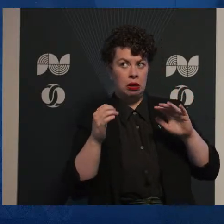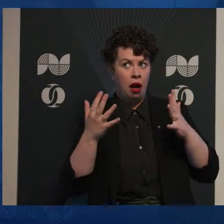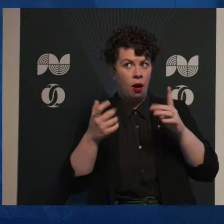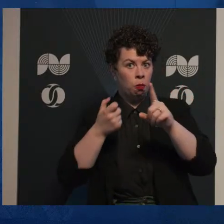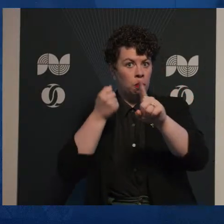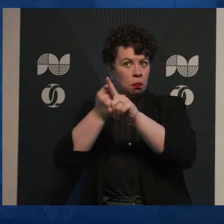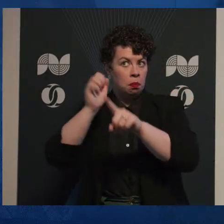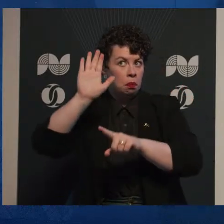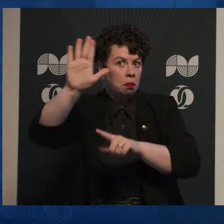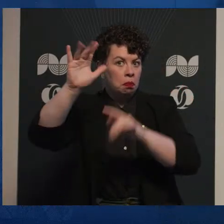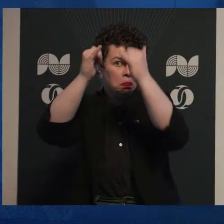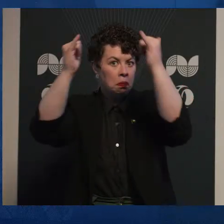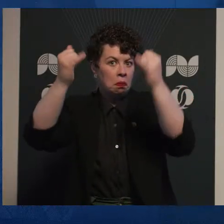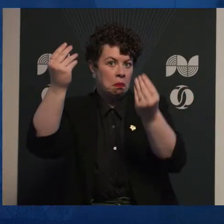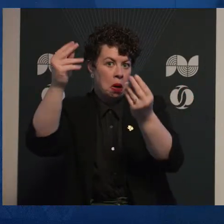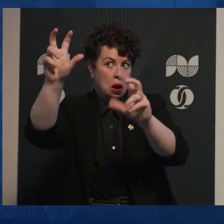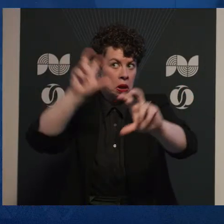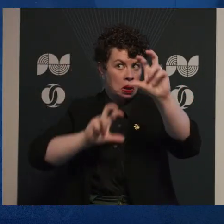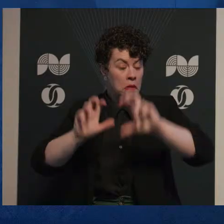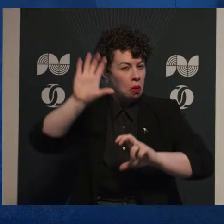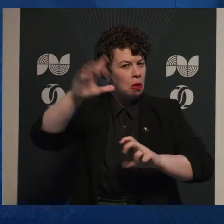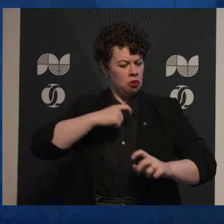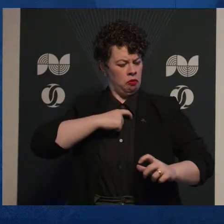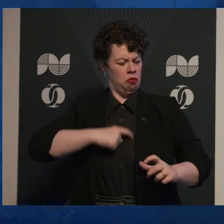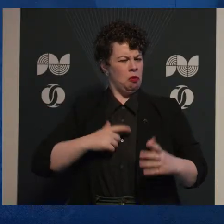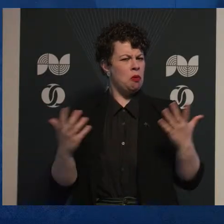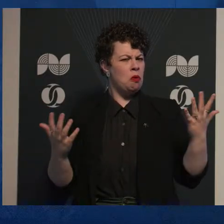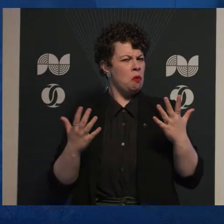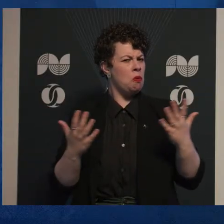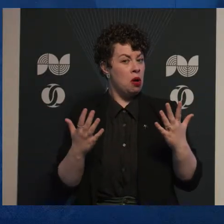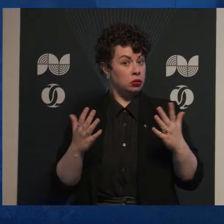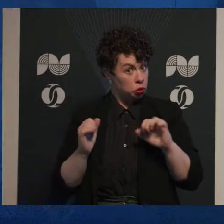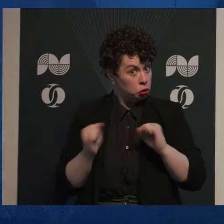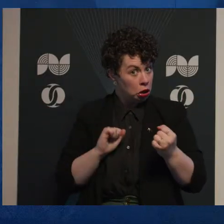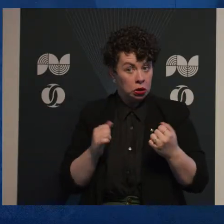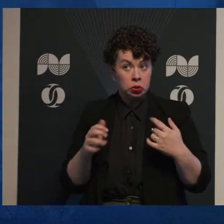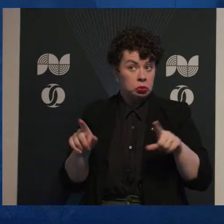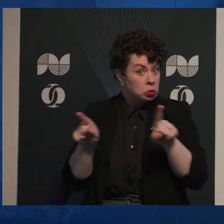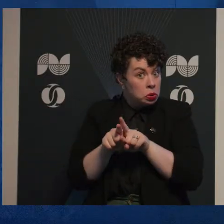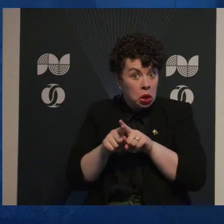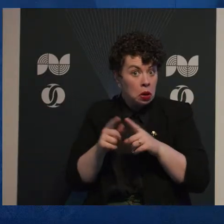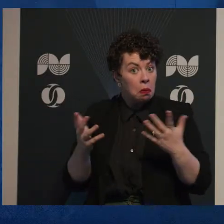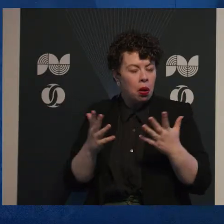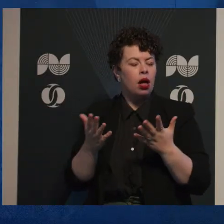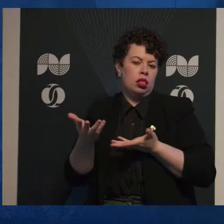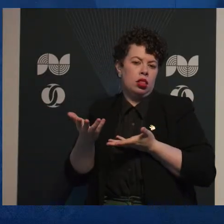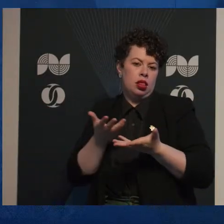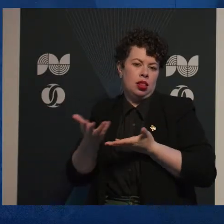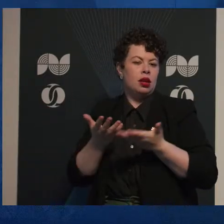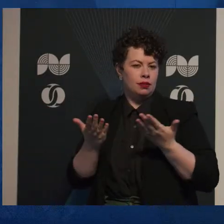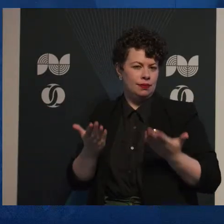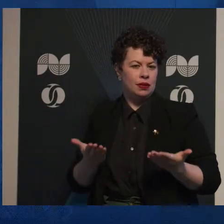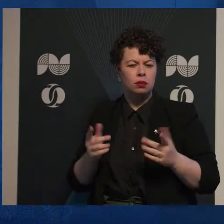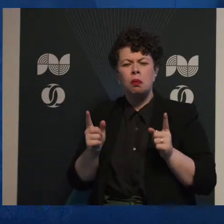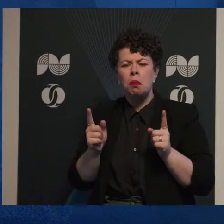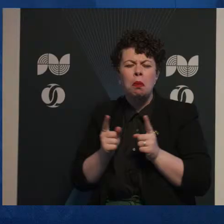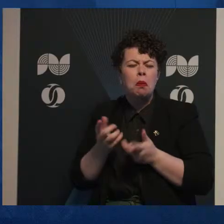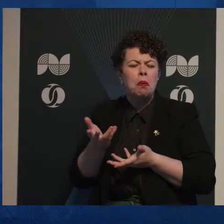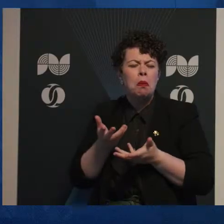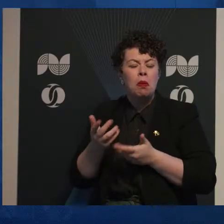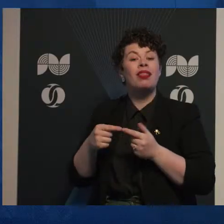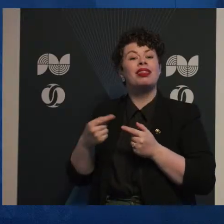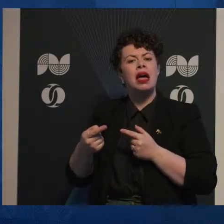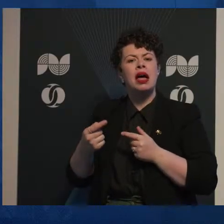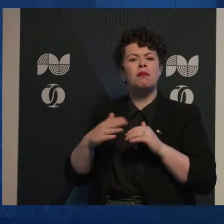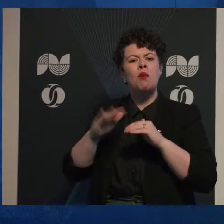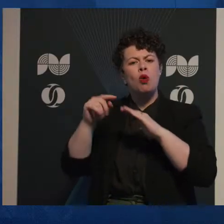IFIs, what is their role in those changes? We'll have a short discussion about that, then move on, think a